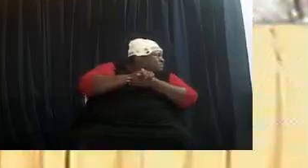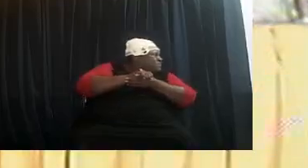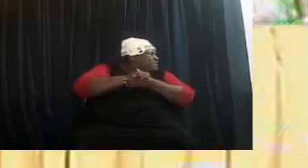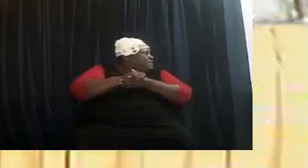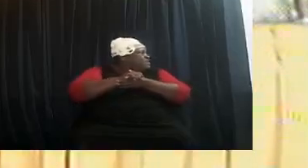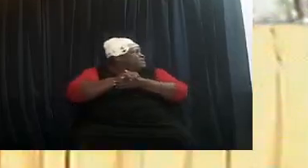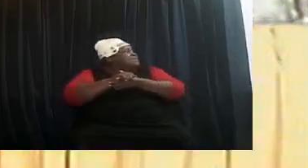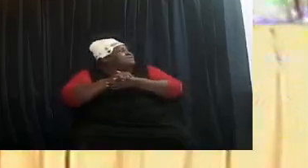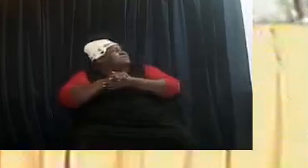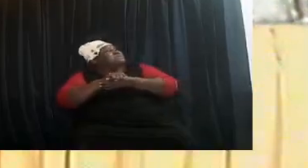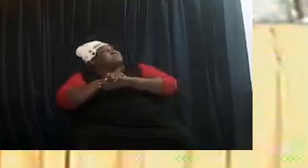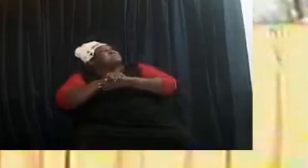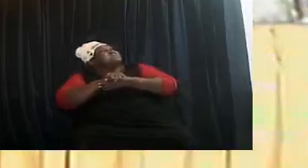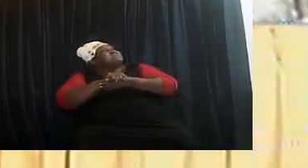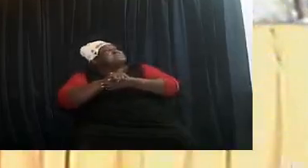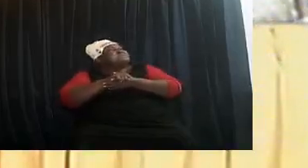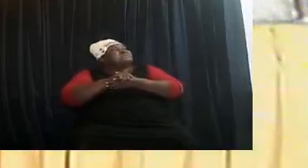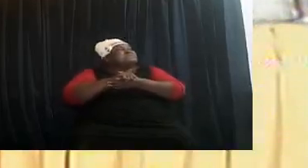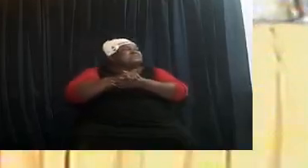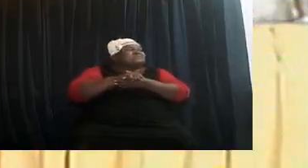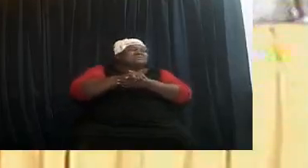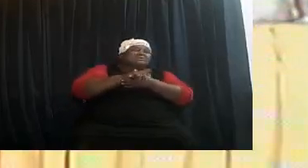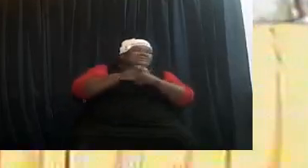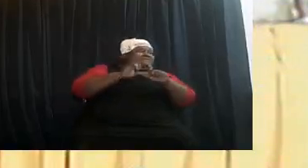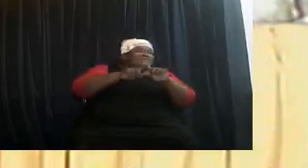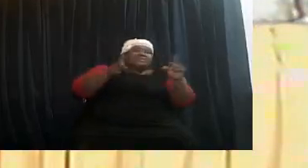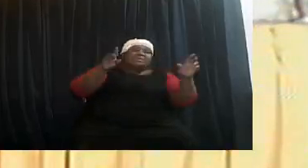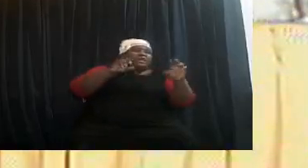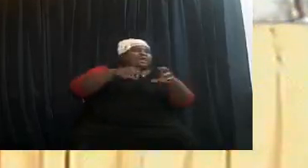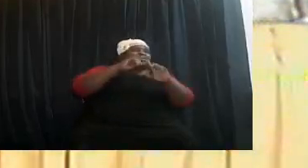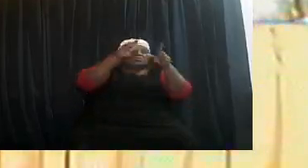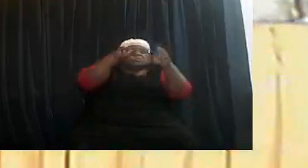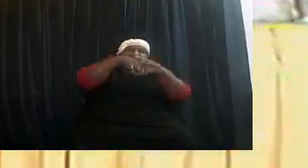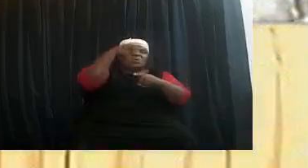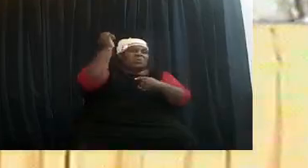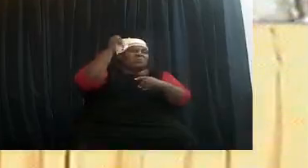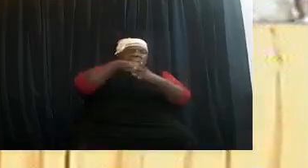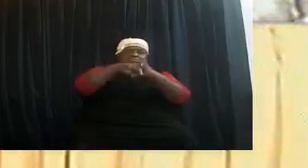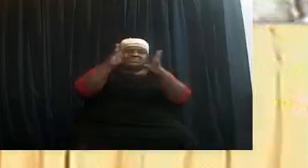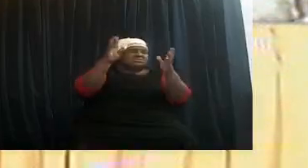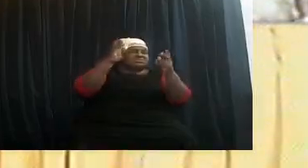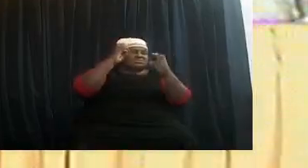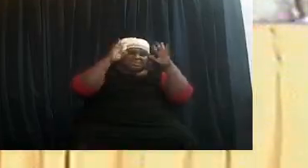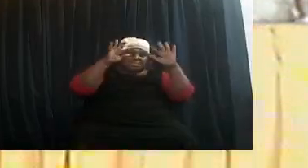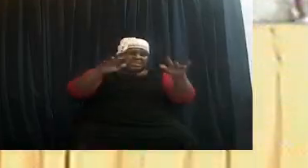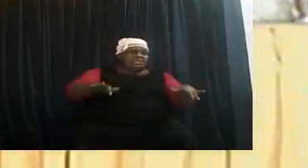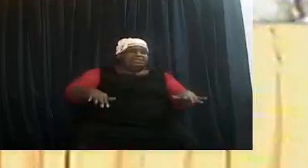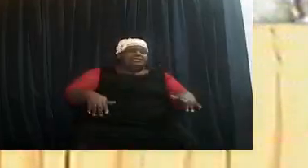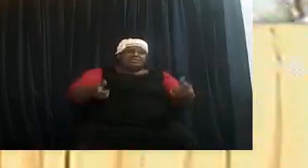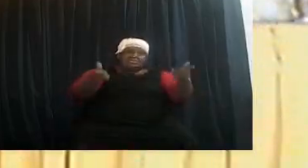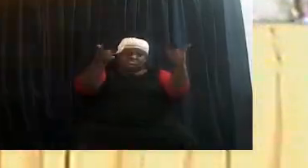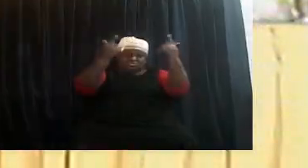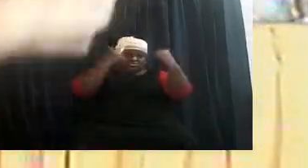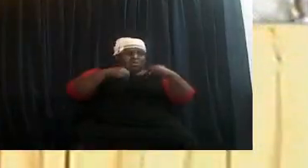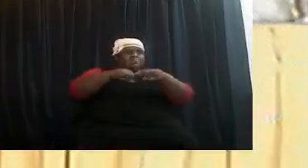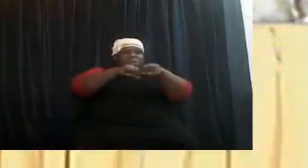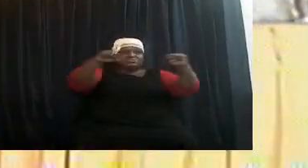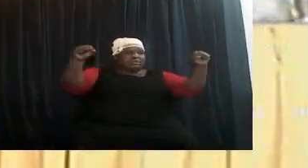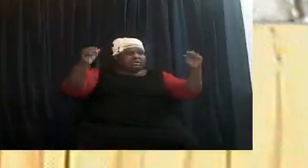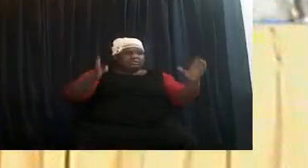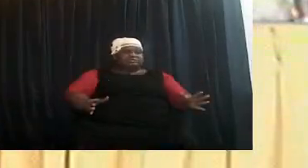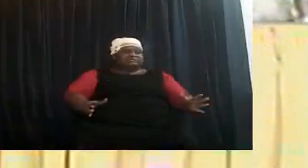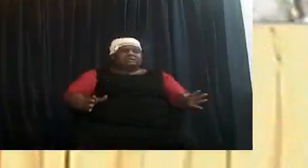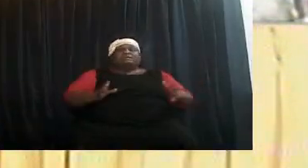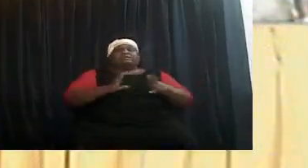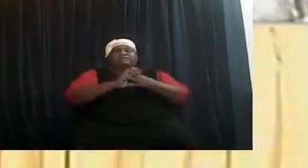You don't have anywhere going. You can't go out in the rain. So better you just come. If you're here and you have